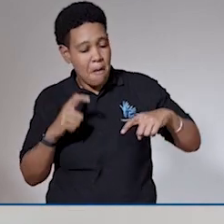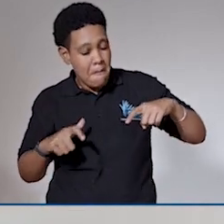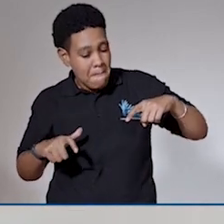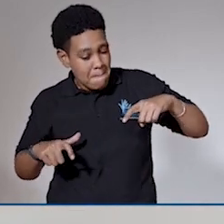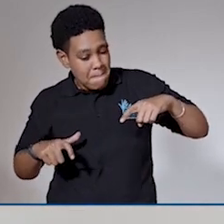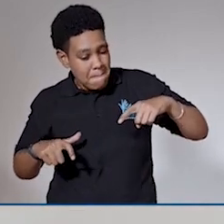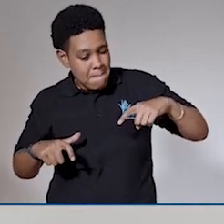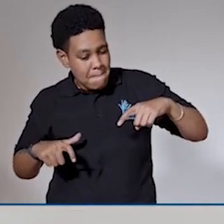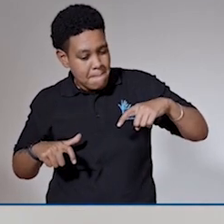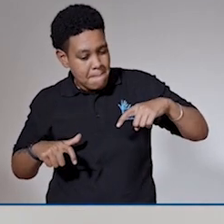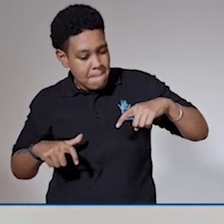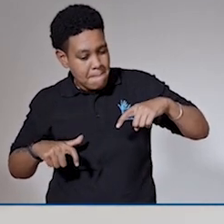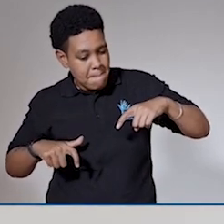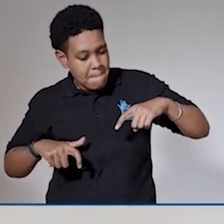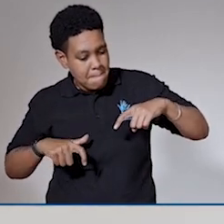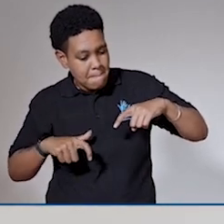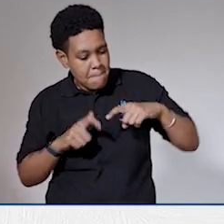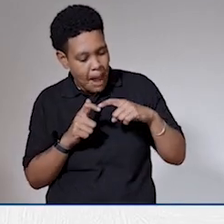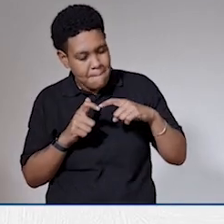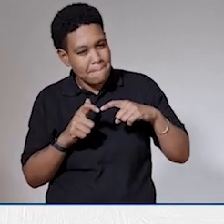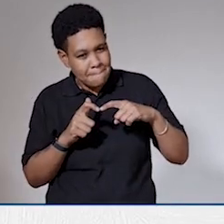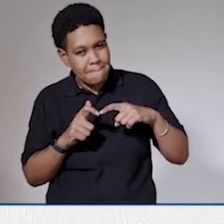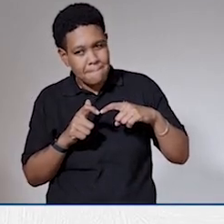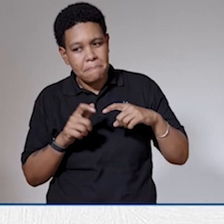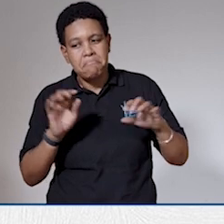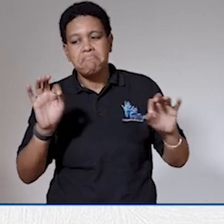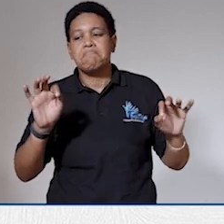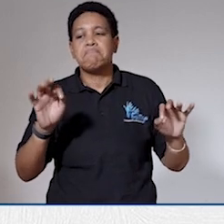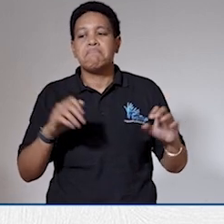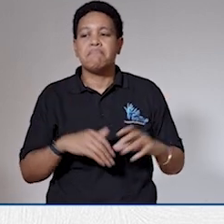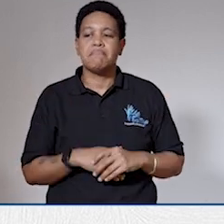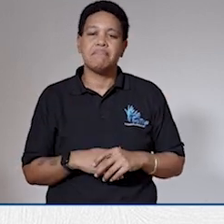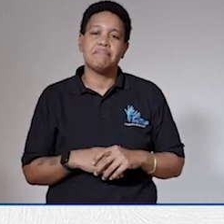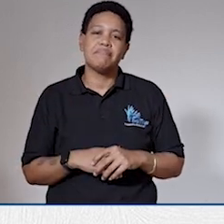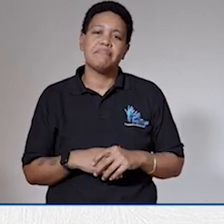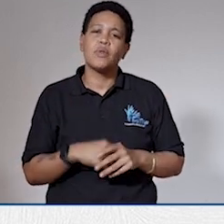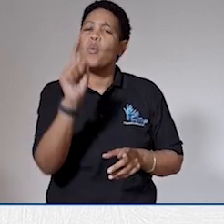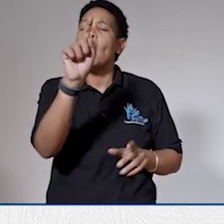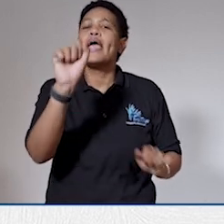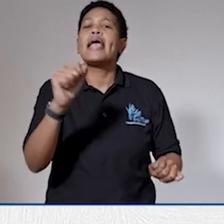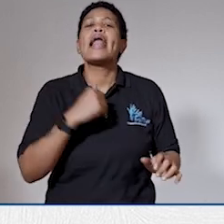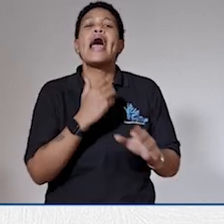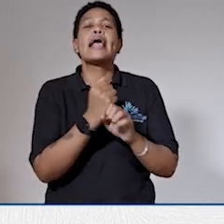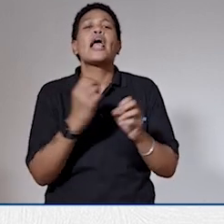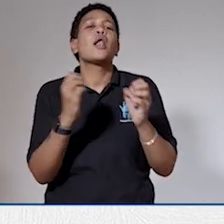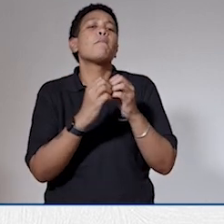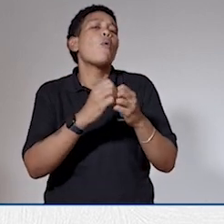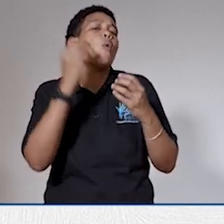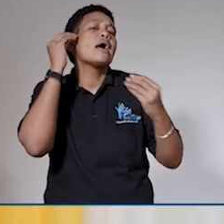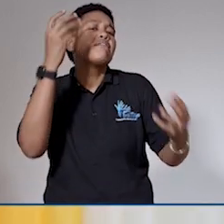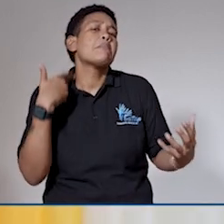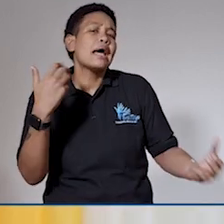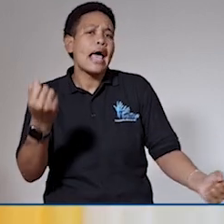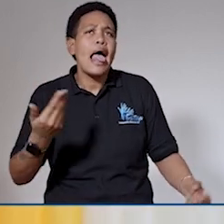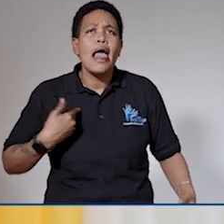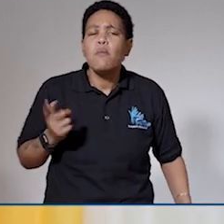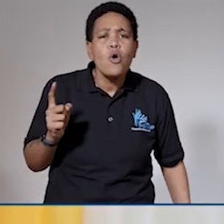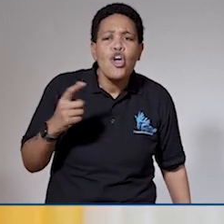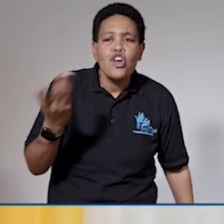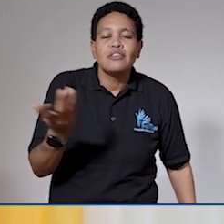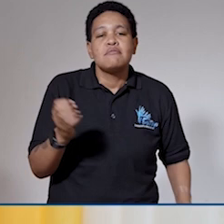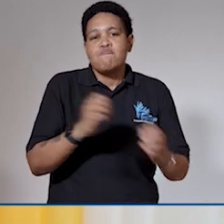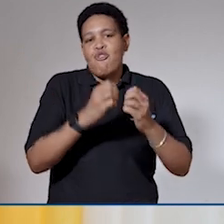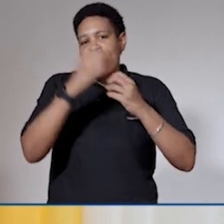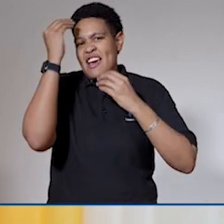Locks into place. It's good to go. Where can I get more information or help? More information can